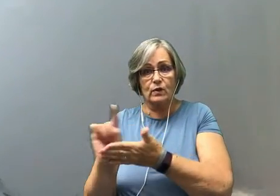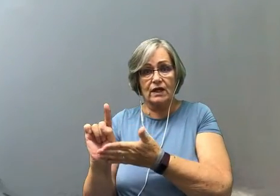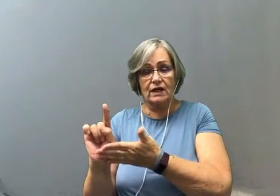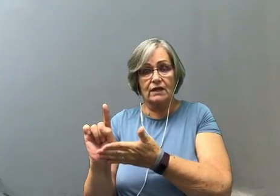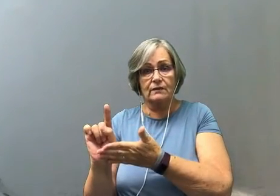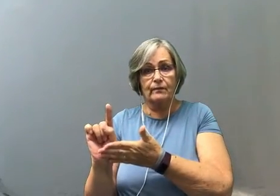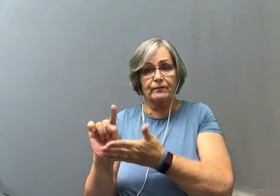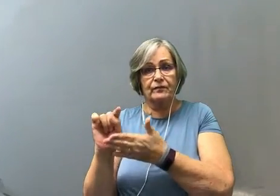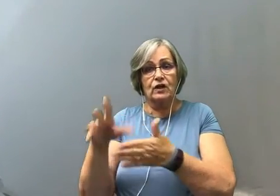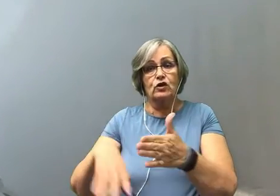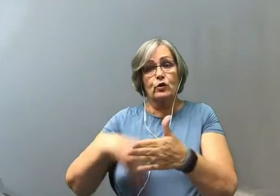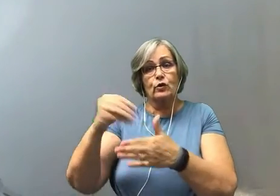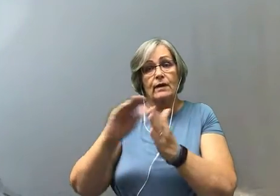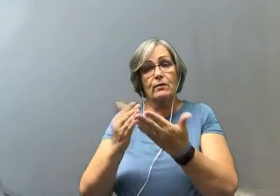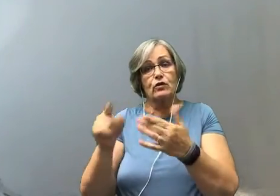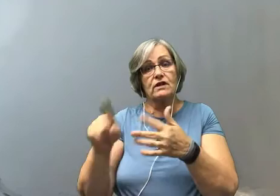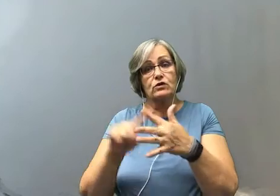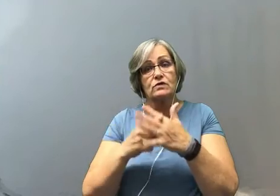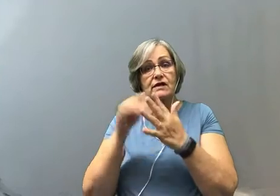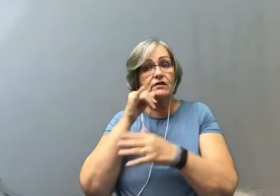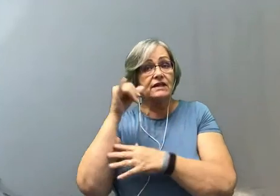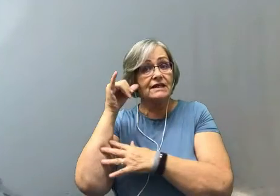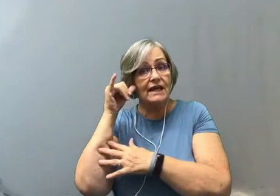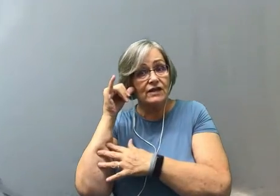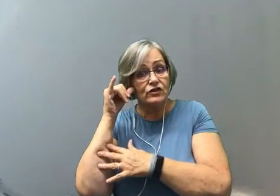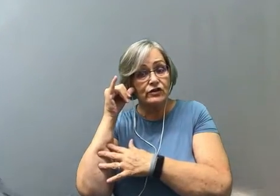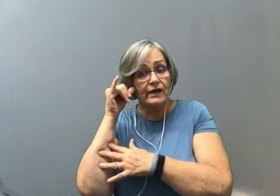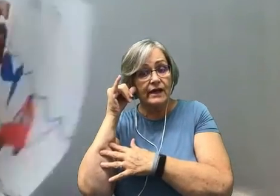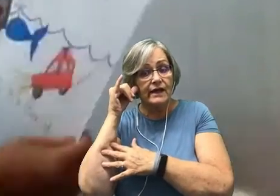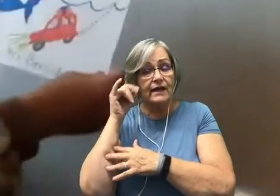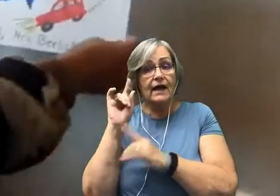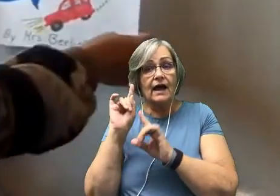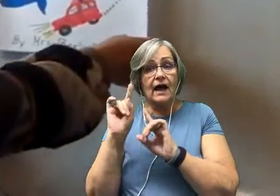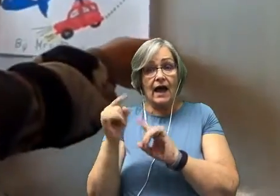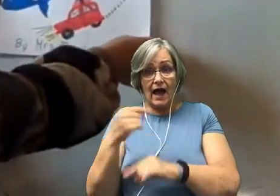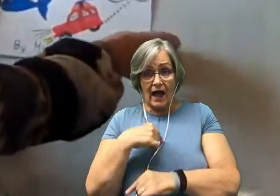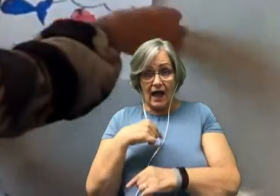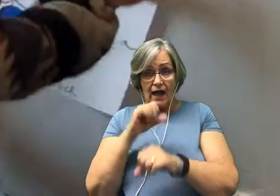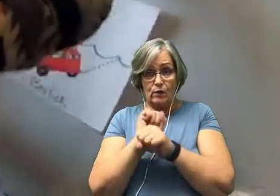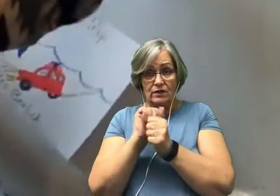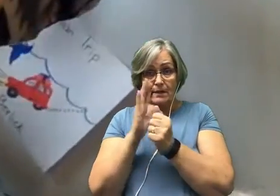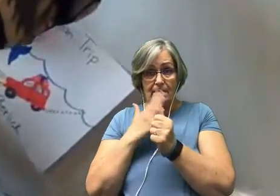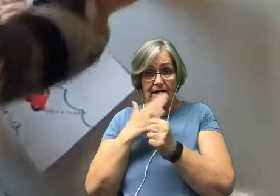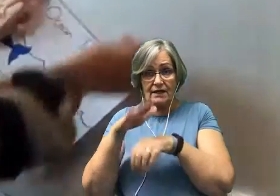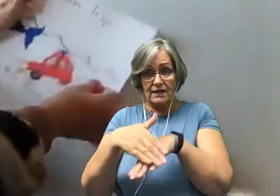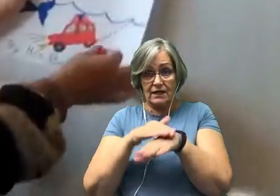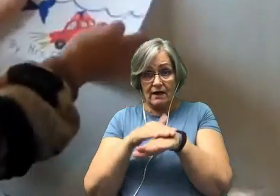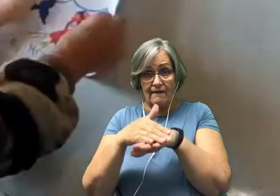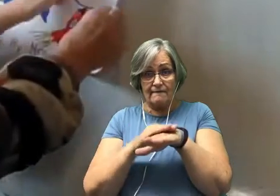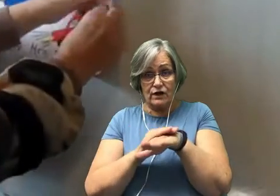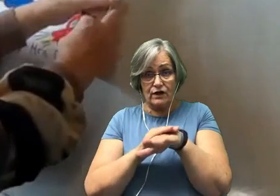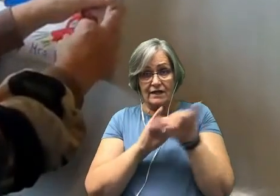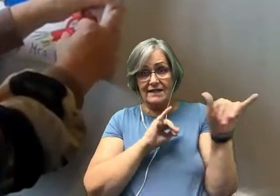this week. So go ahead and grab your book that you started yesterday. I went ahead and worked on my